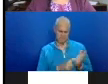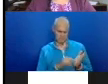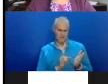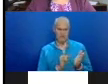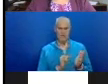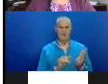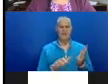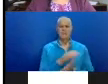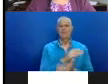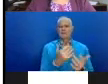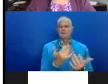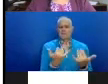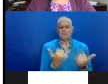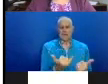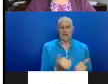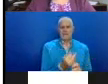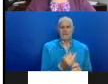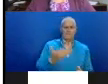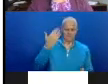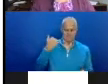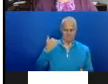with the present. I'm going to speak more about that.